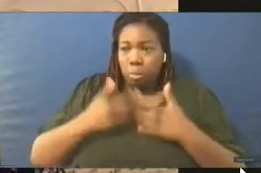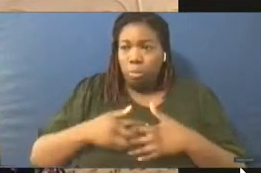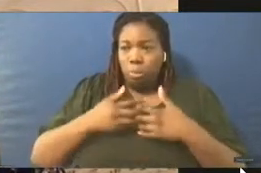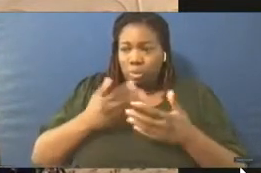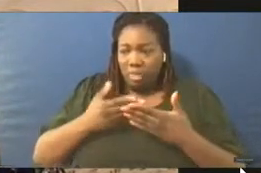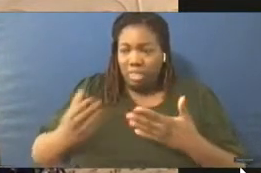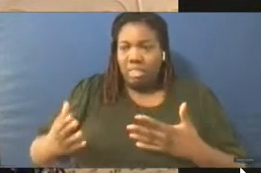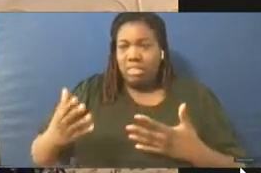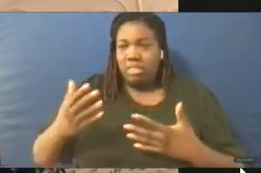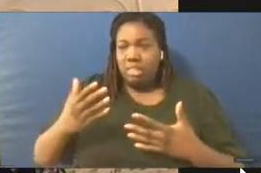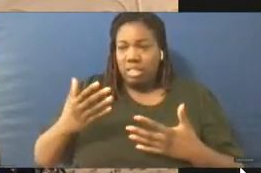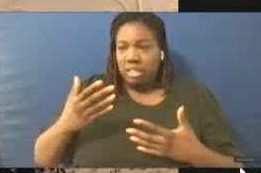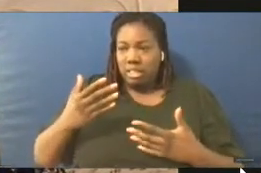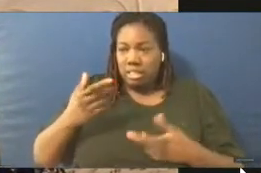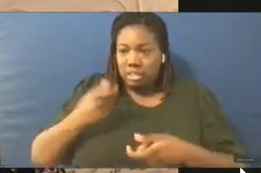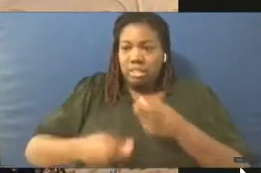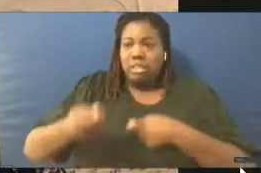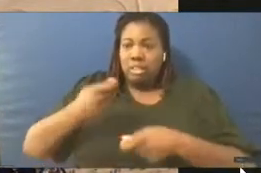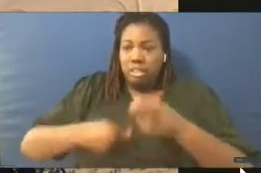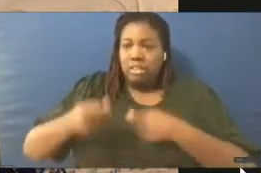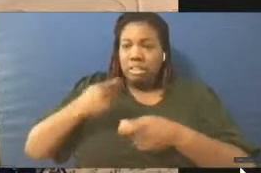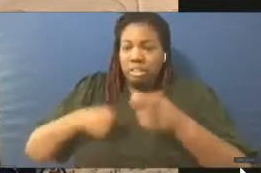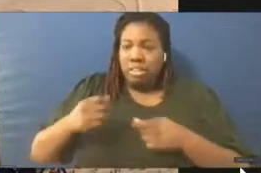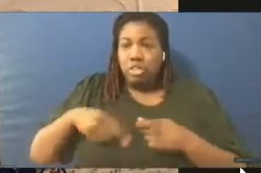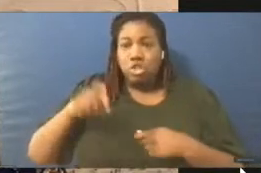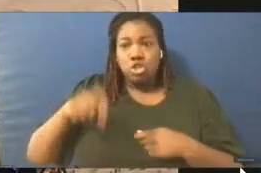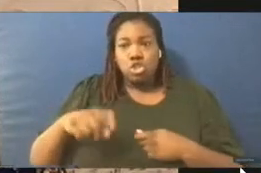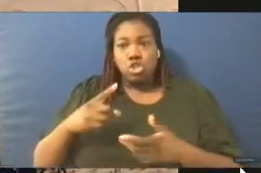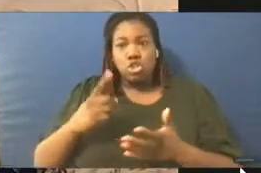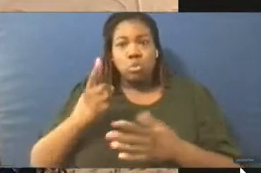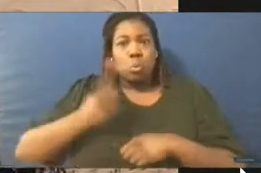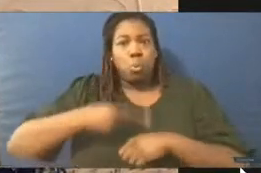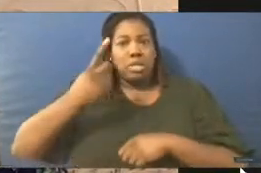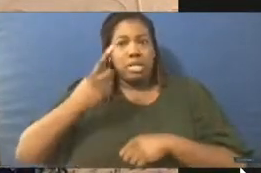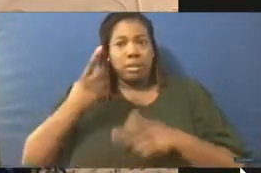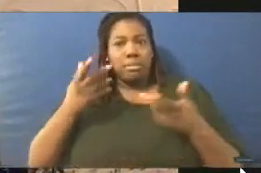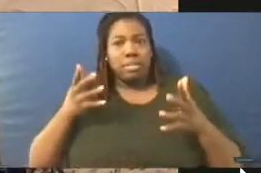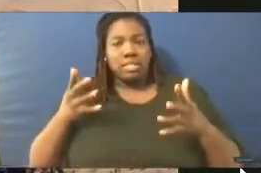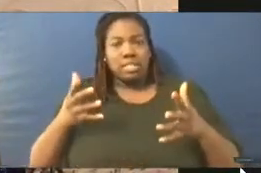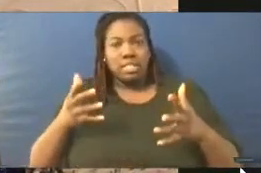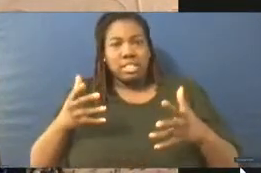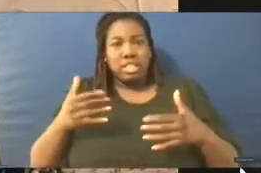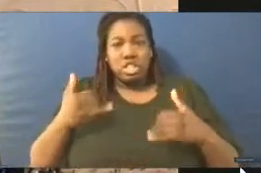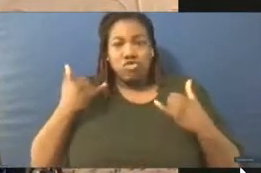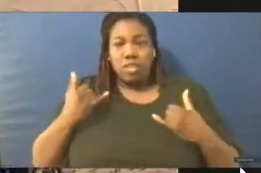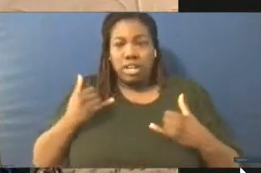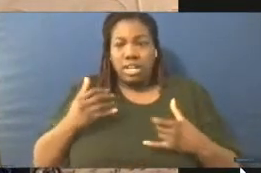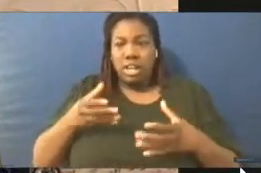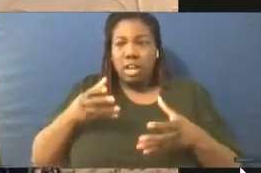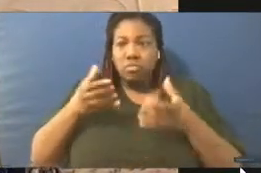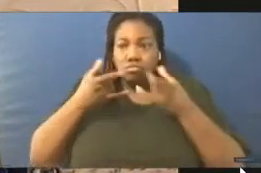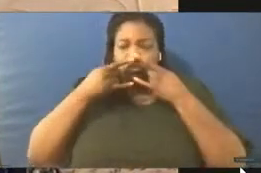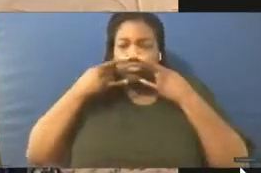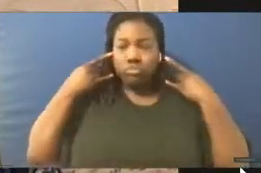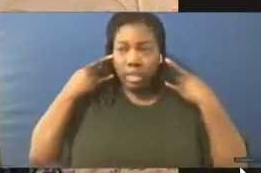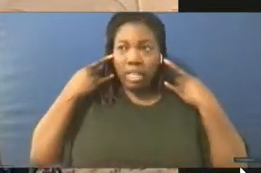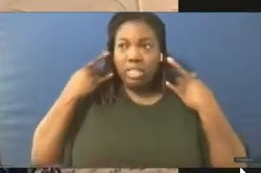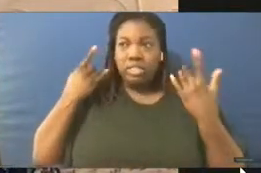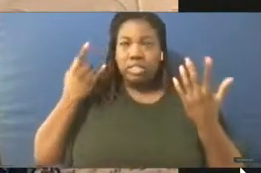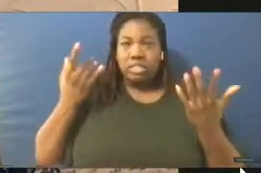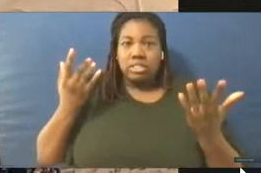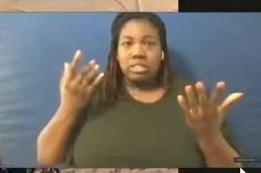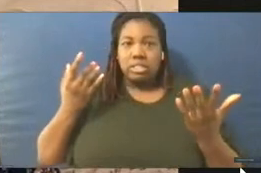only one-time use, and that are just getting surgical masks, which are only, block